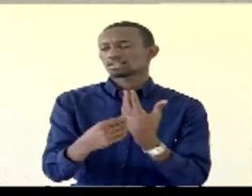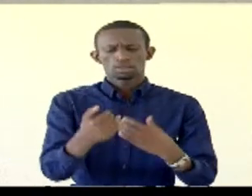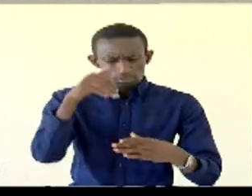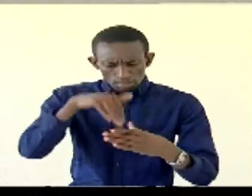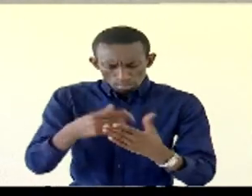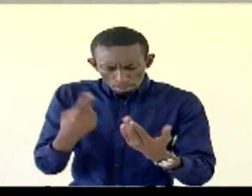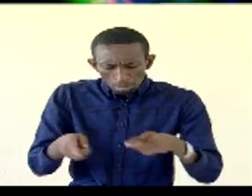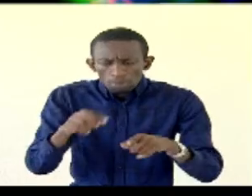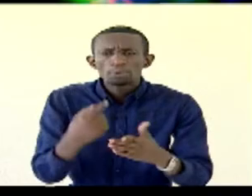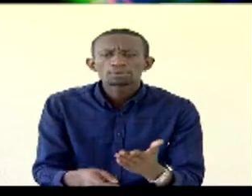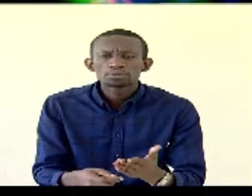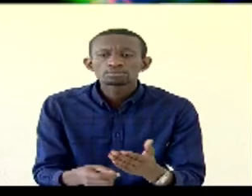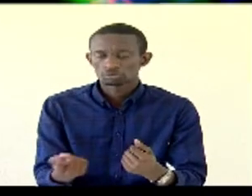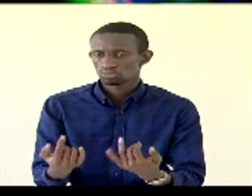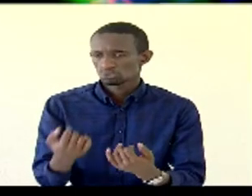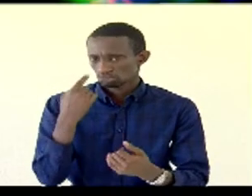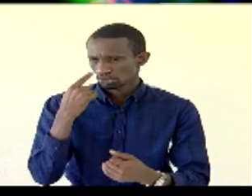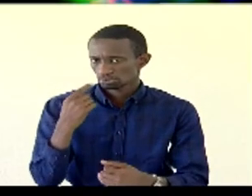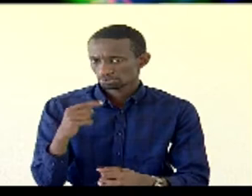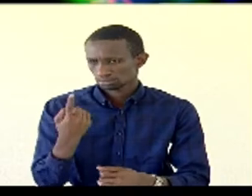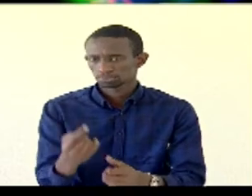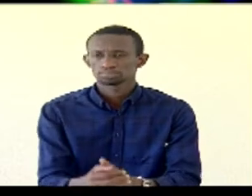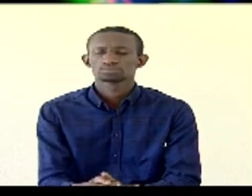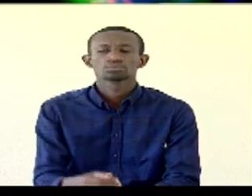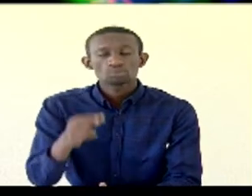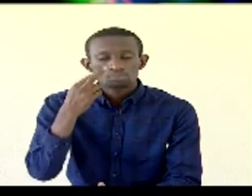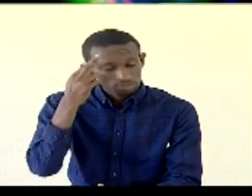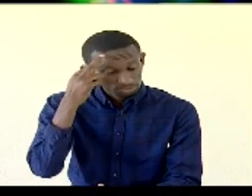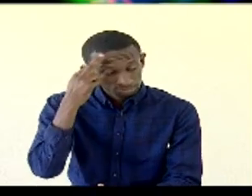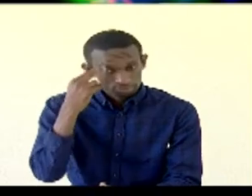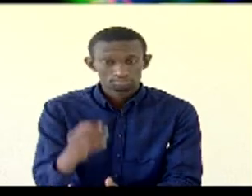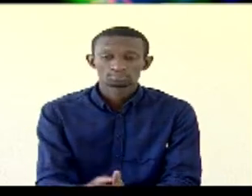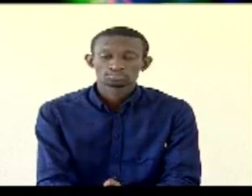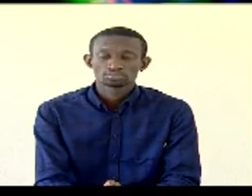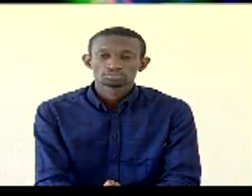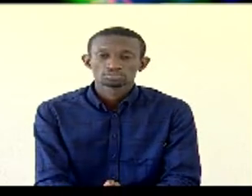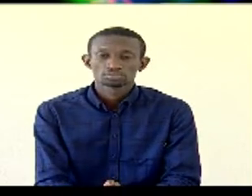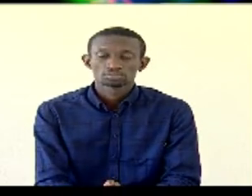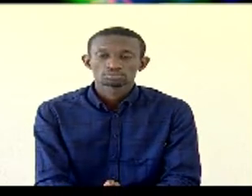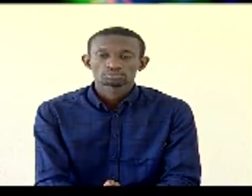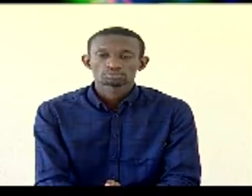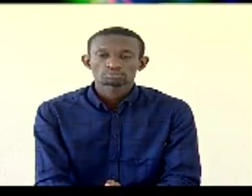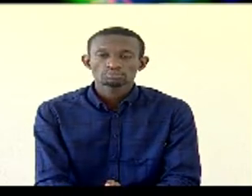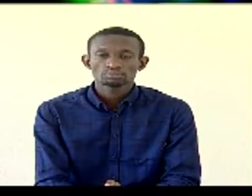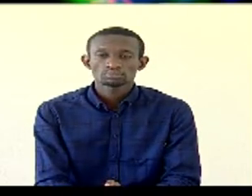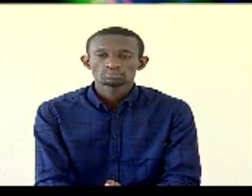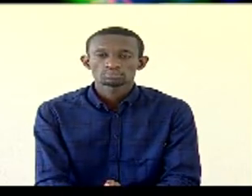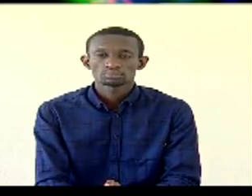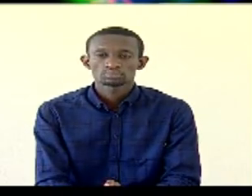few things we are looking at today. One, that we need to remember that